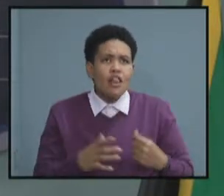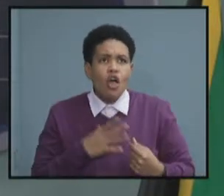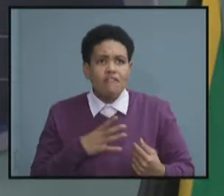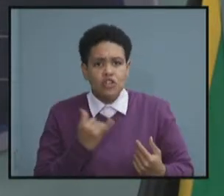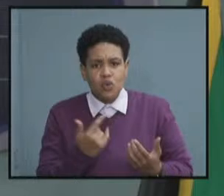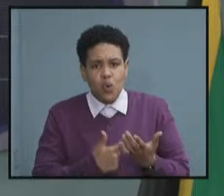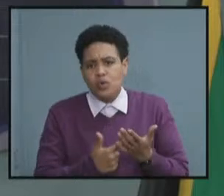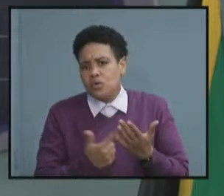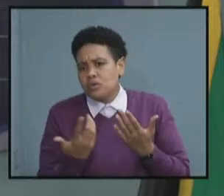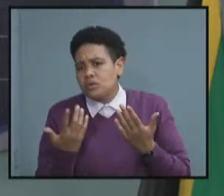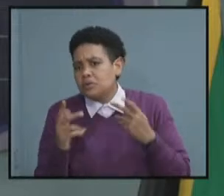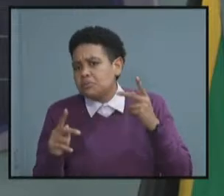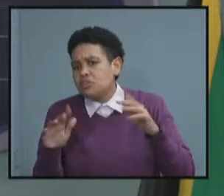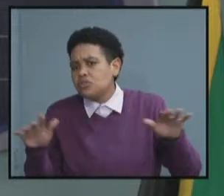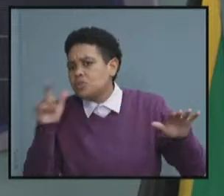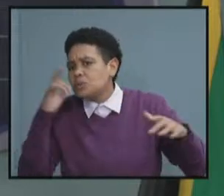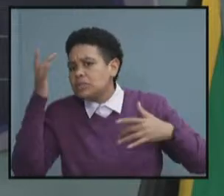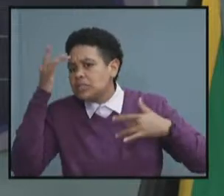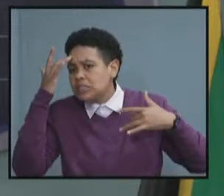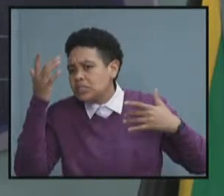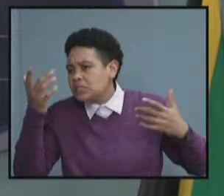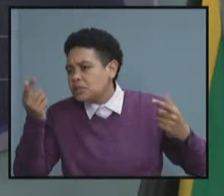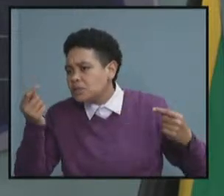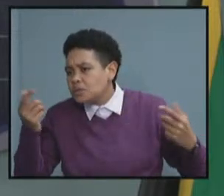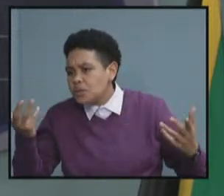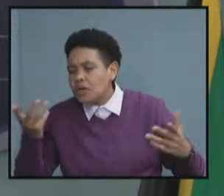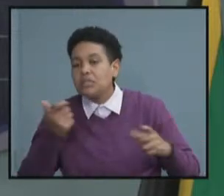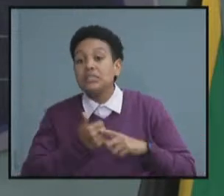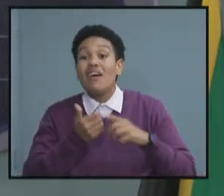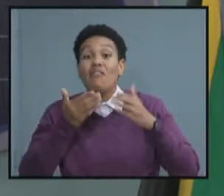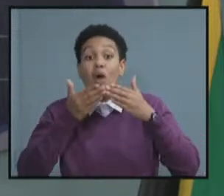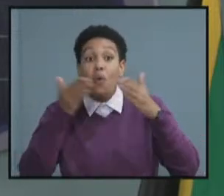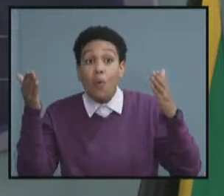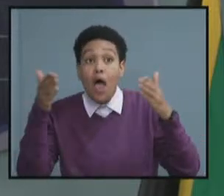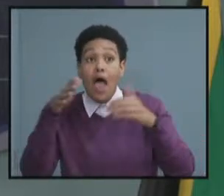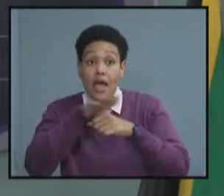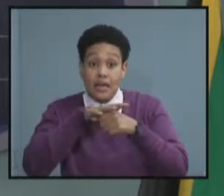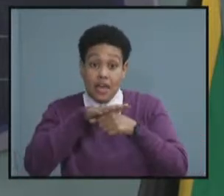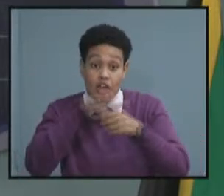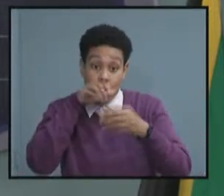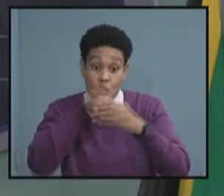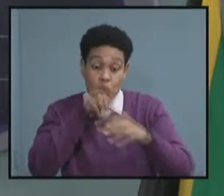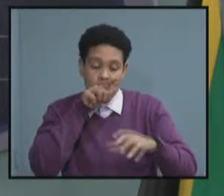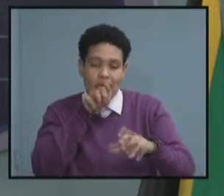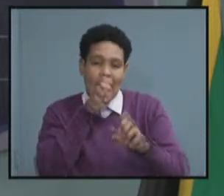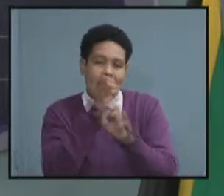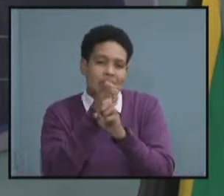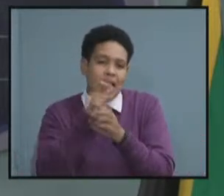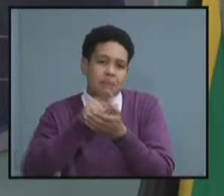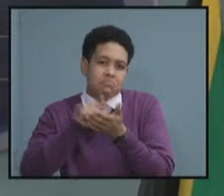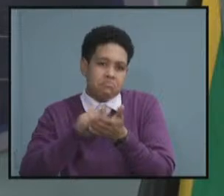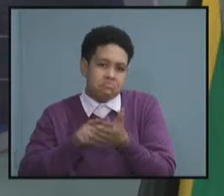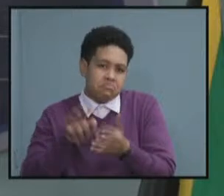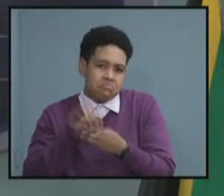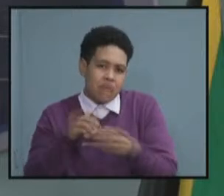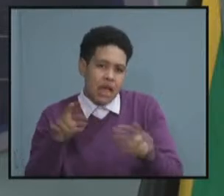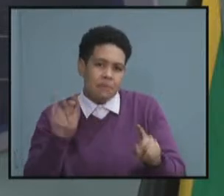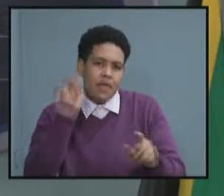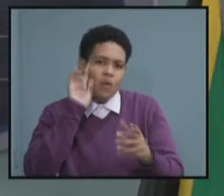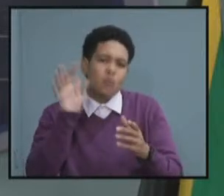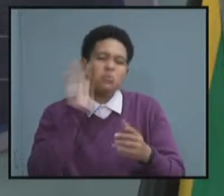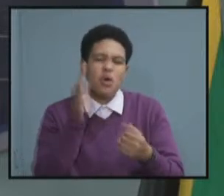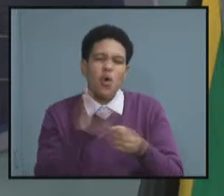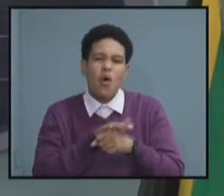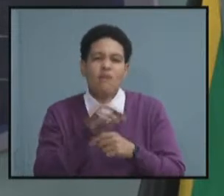officials, which covers a very wide area, including sitting of exams. So that will be covered,